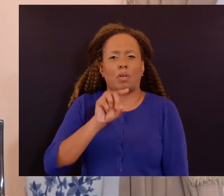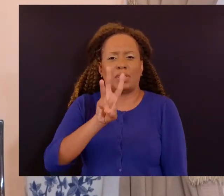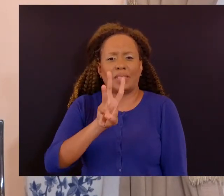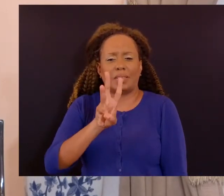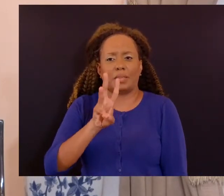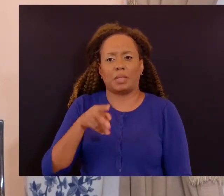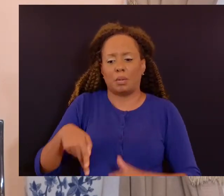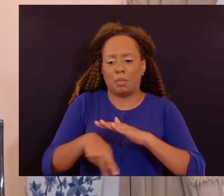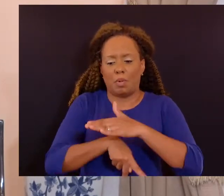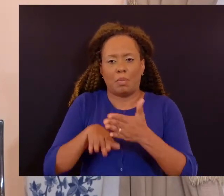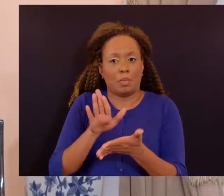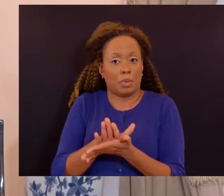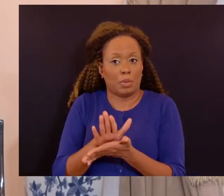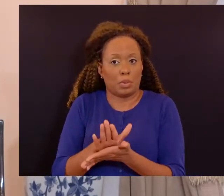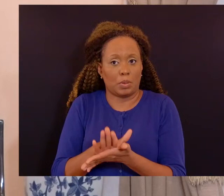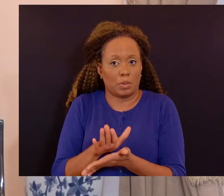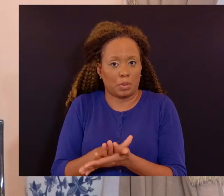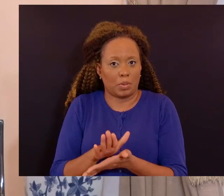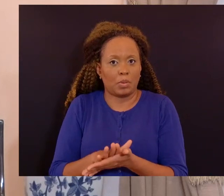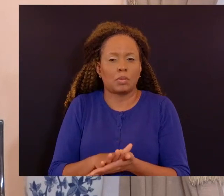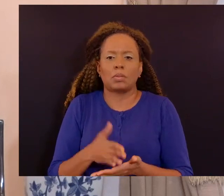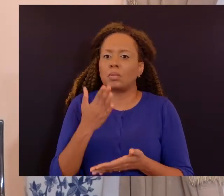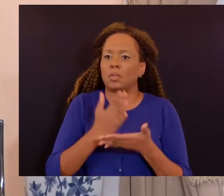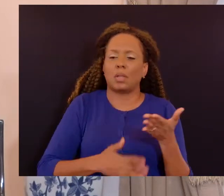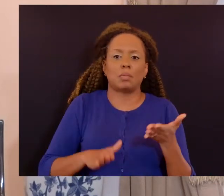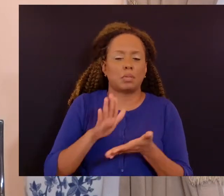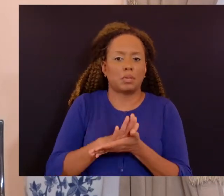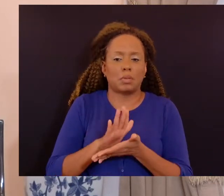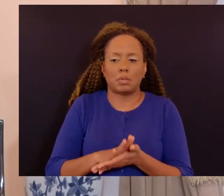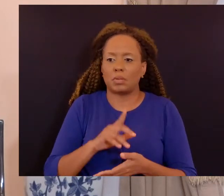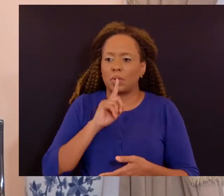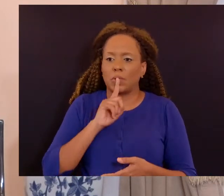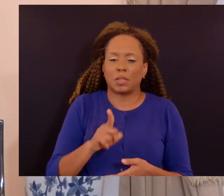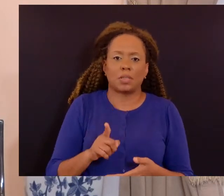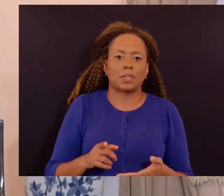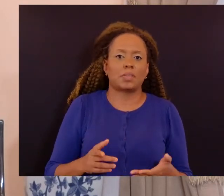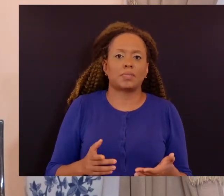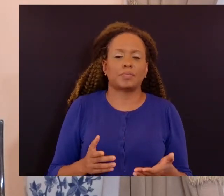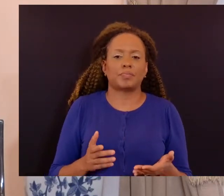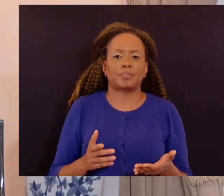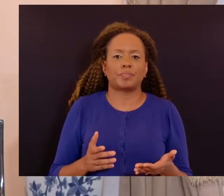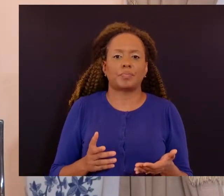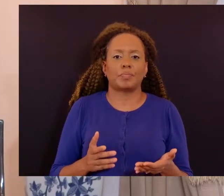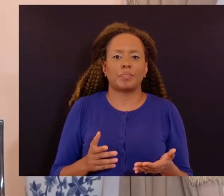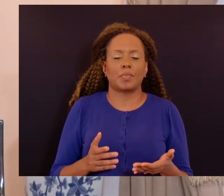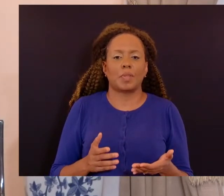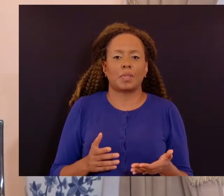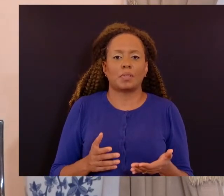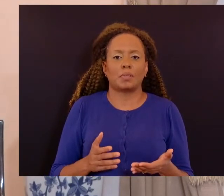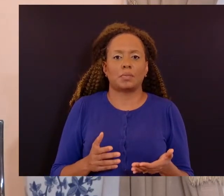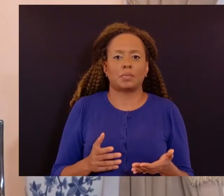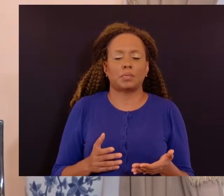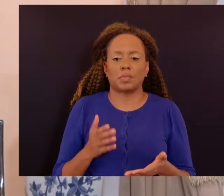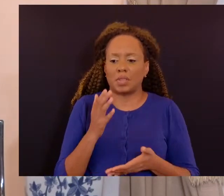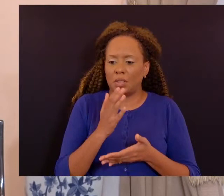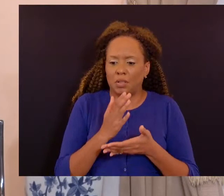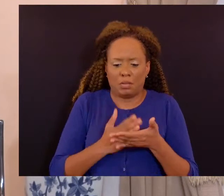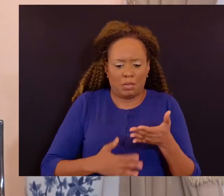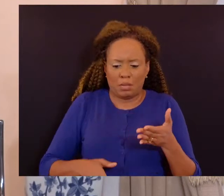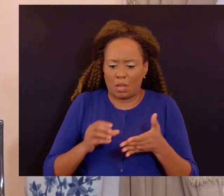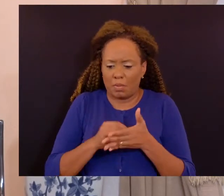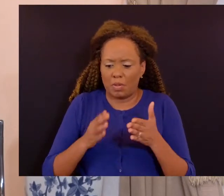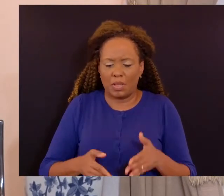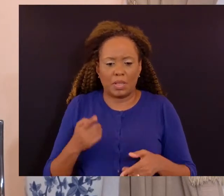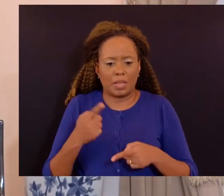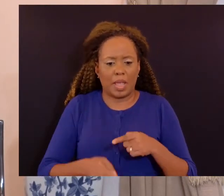again specifically for this purpose, because there are some schools where the ability to plug in a device in the classroom